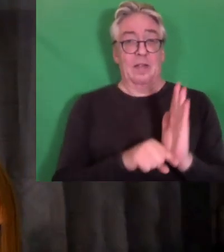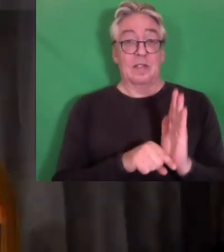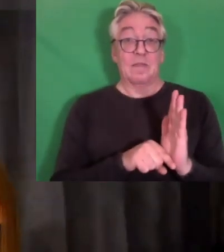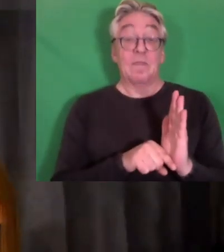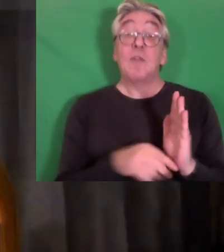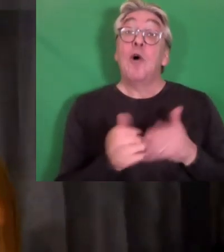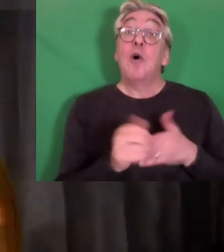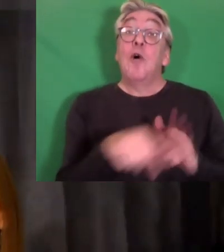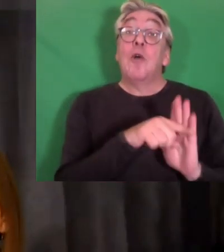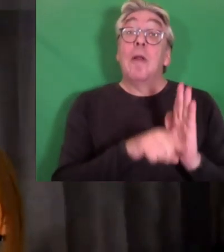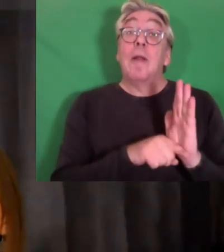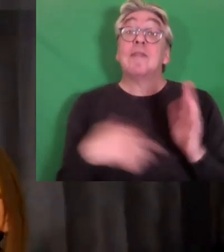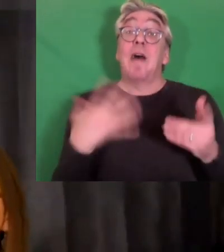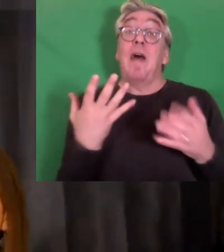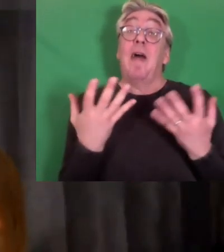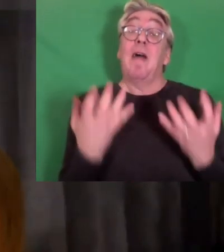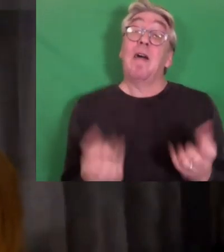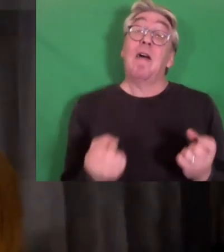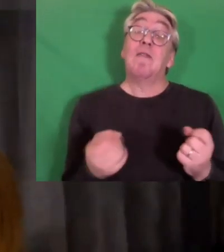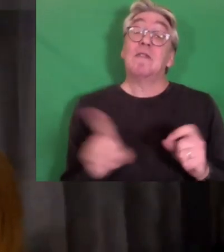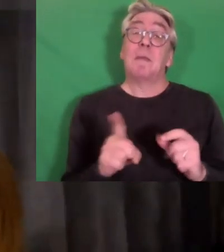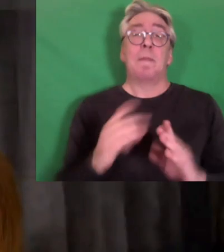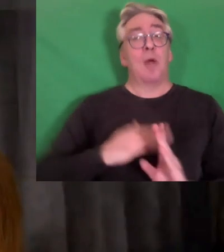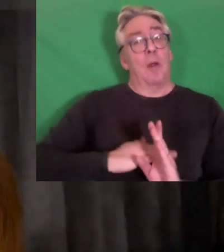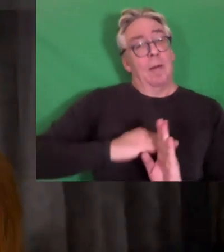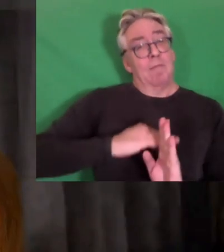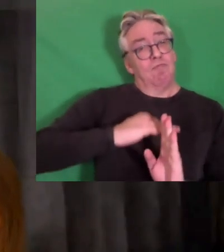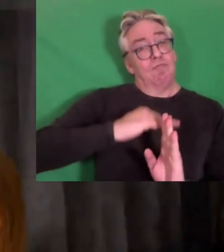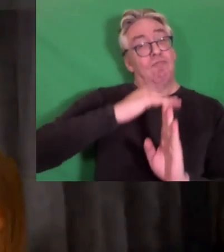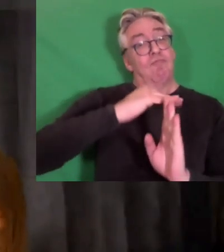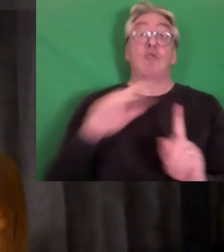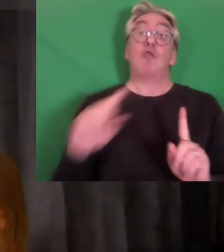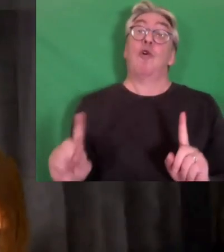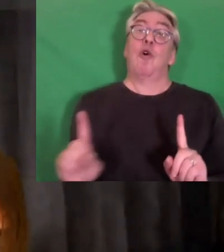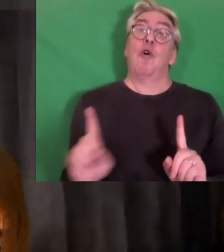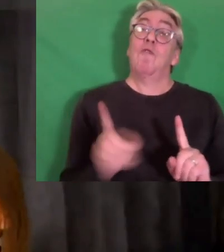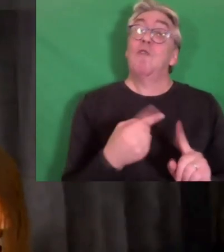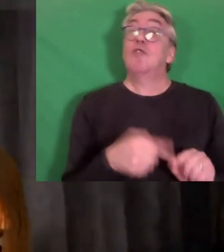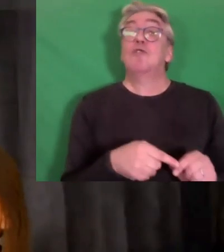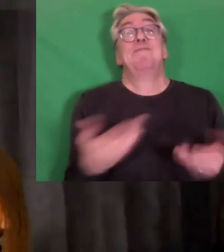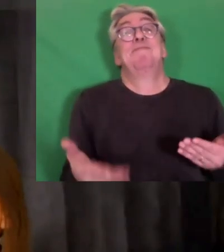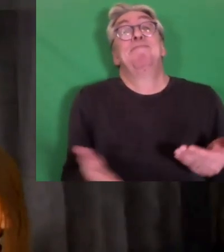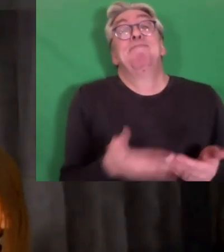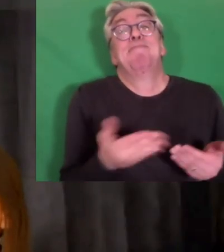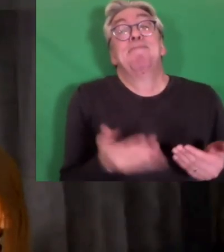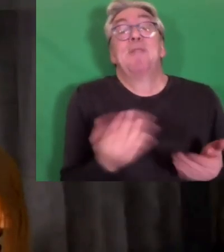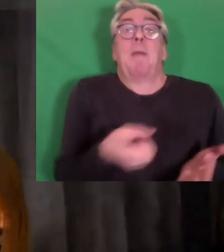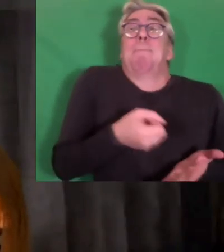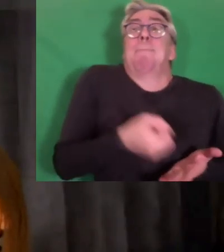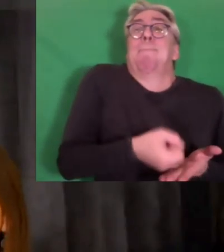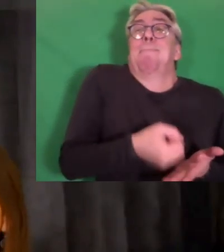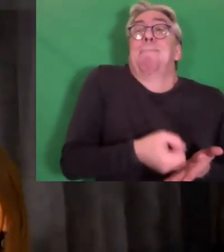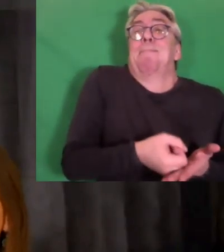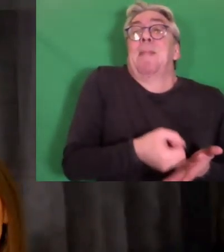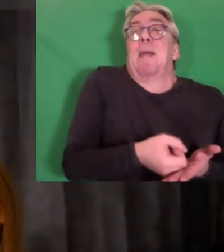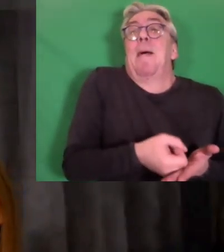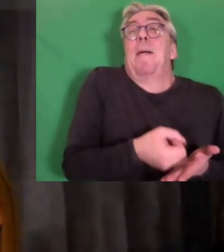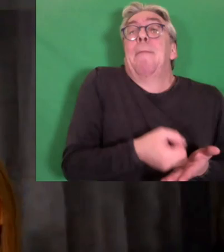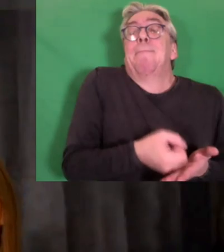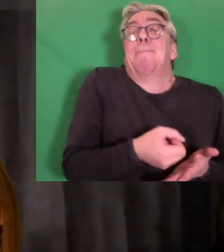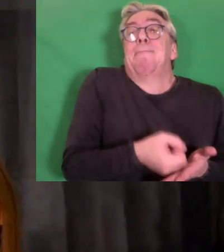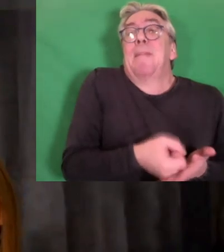of accessibility. I think it's four steps. I'm not completely sure. Up to complete, whatever that is, complete accessibility. I'm not even sure that's